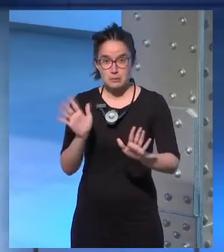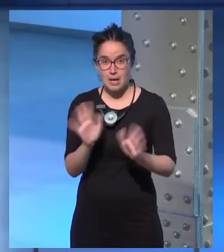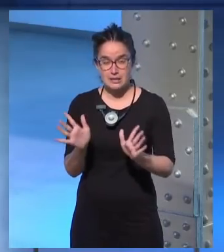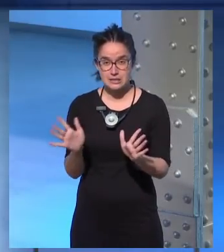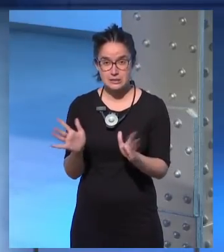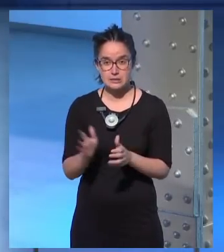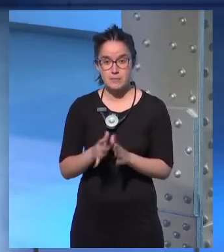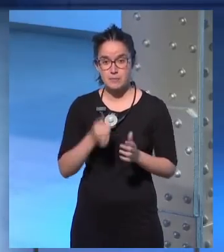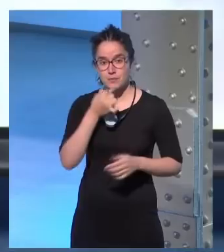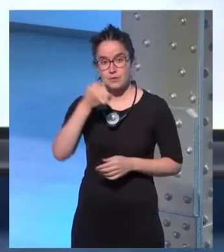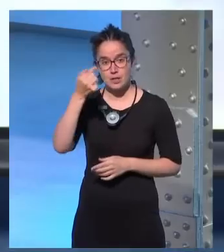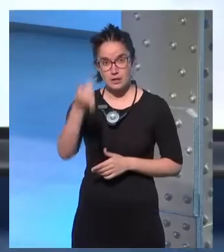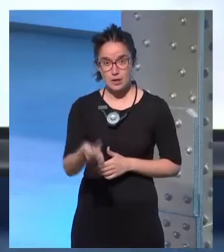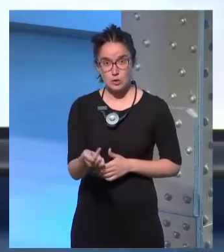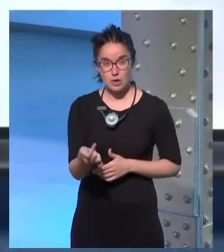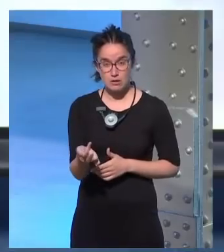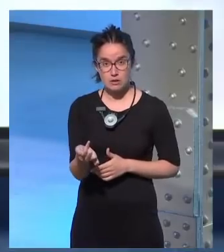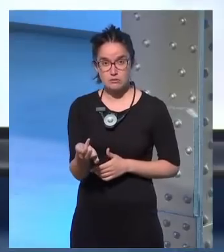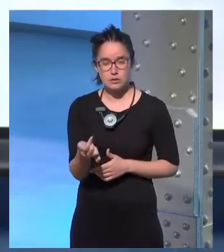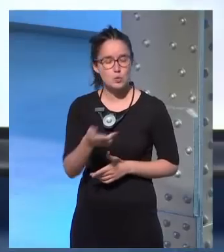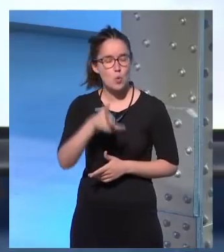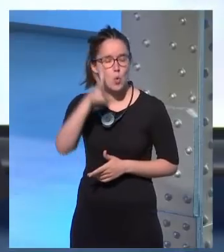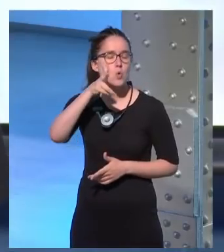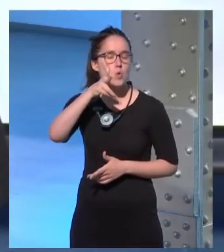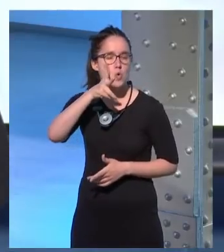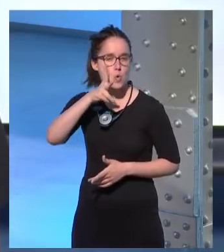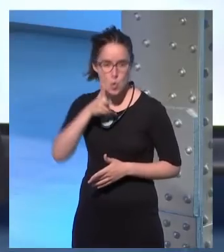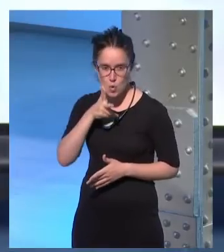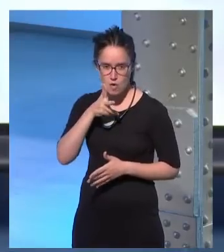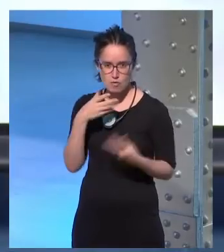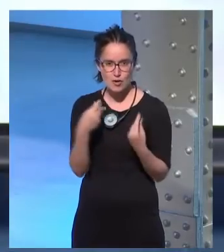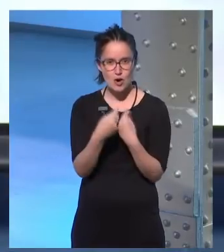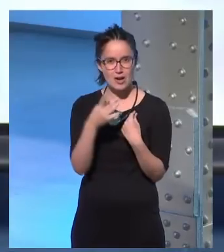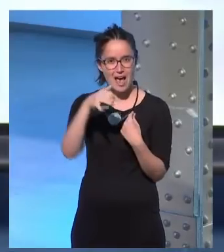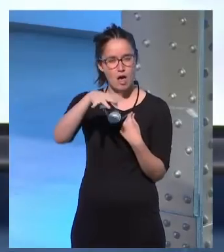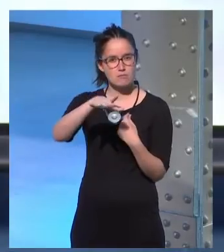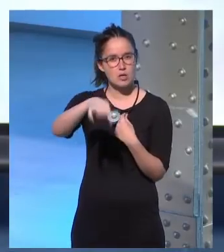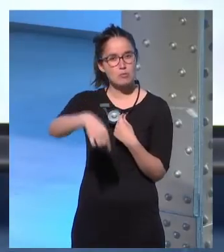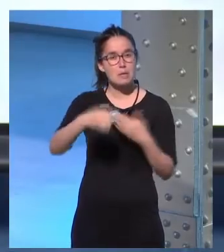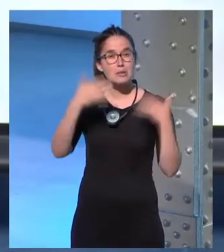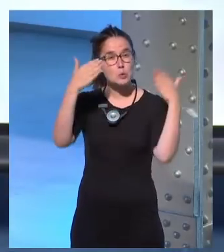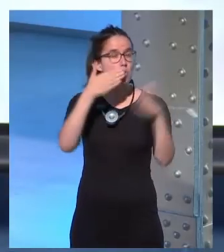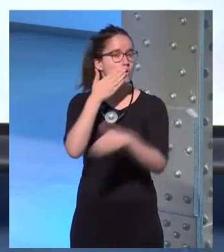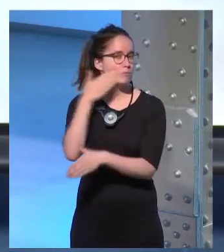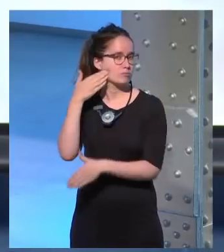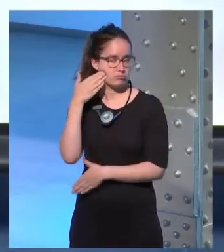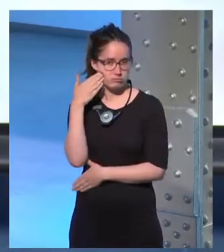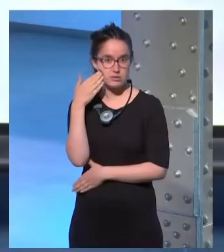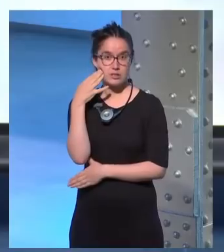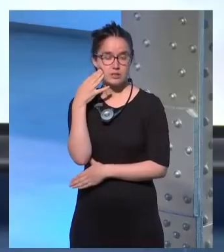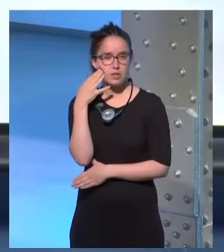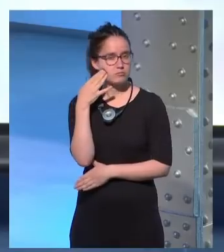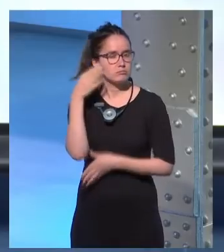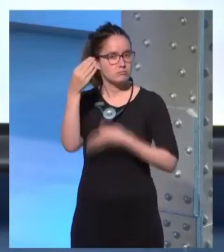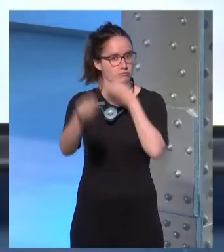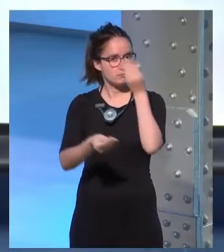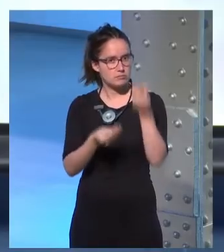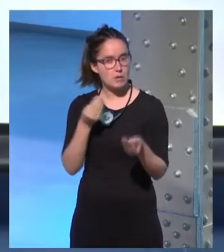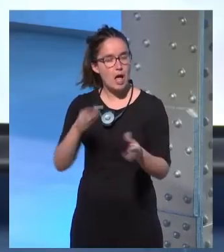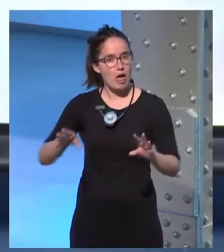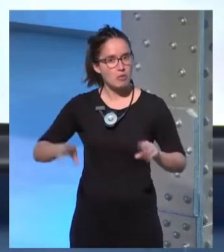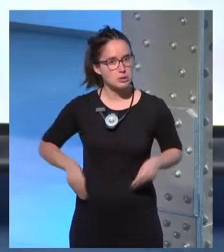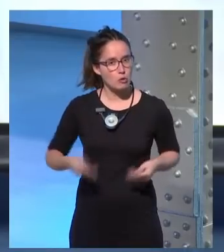your books there. Finally, I just wanted to say that it's not only a luxury to have her here,